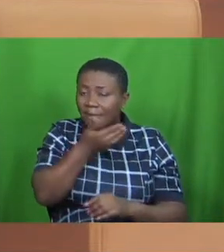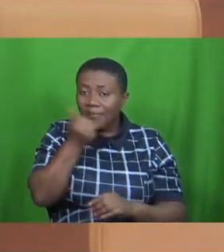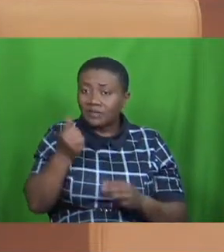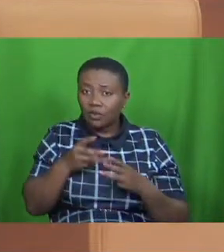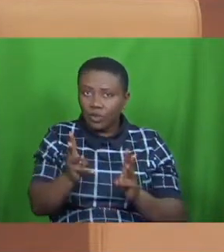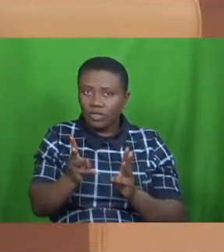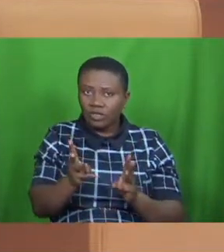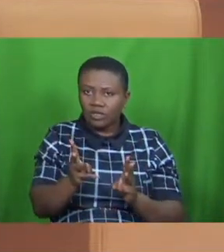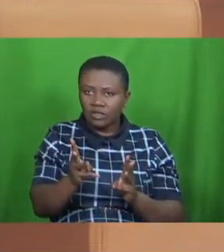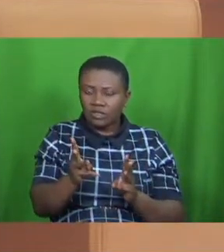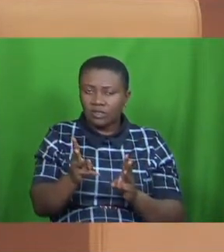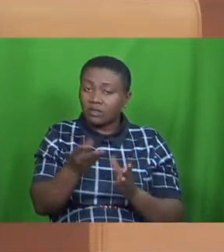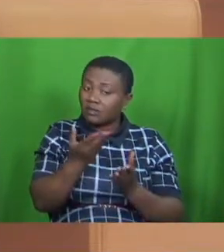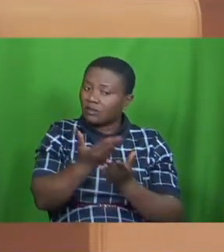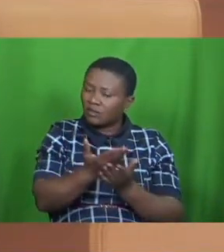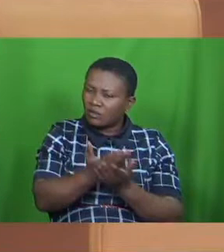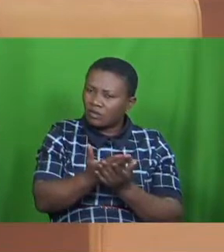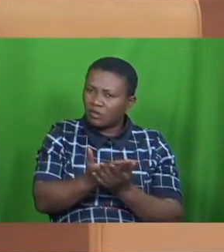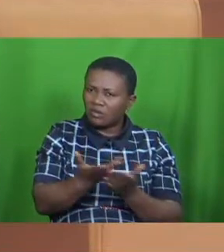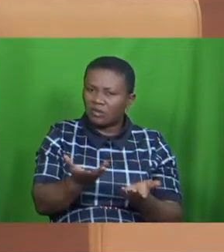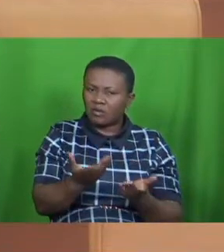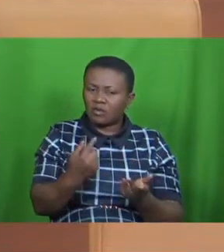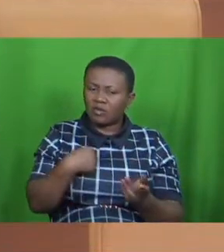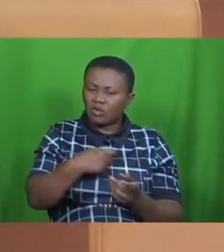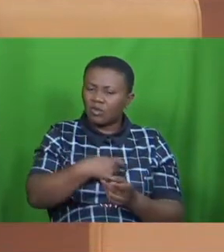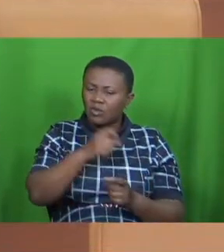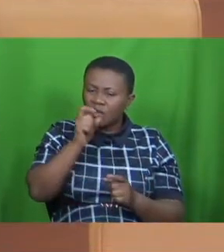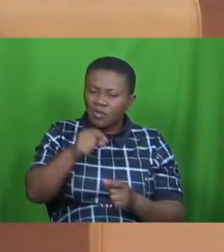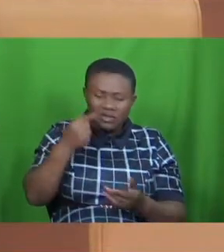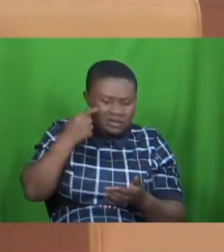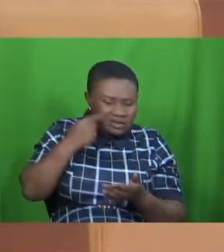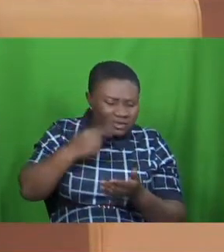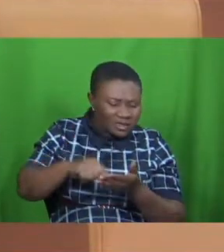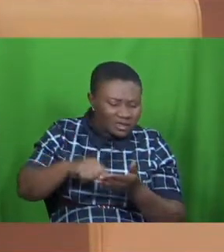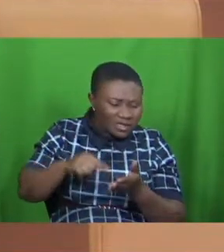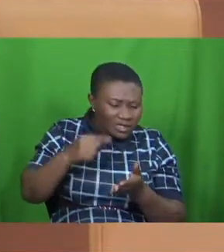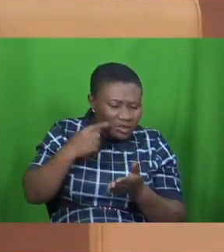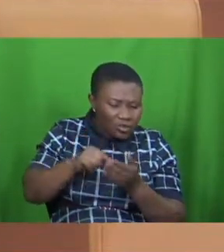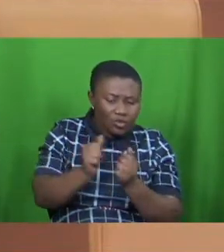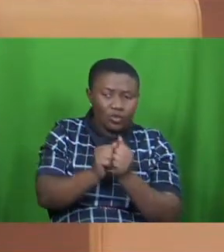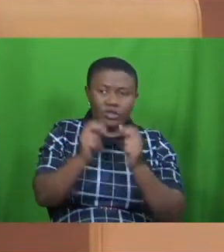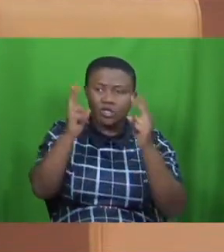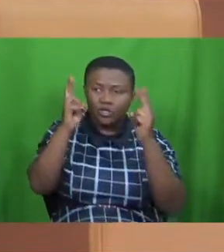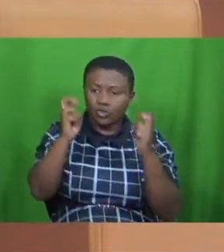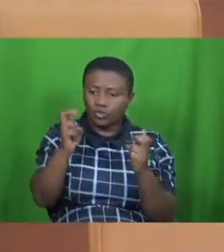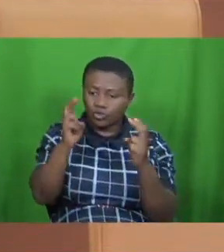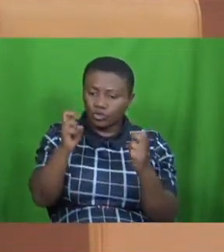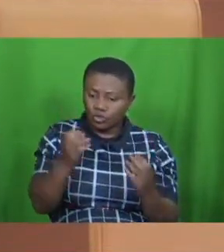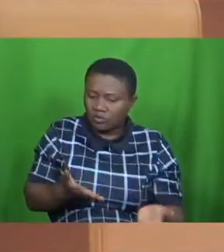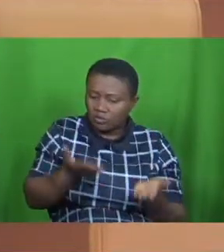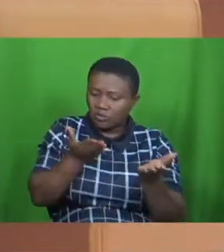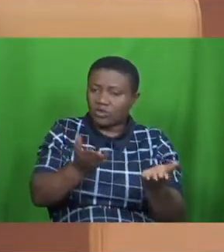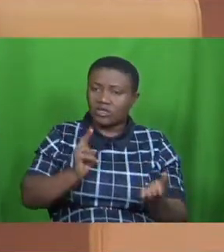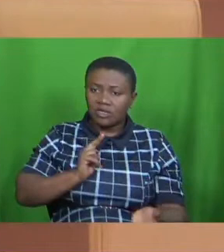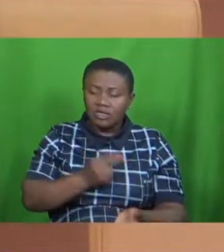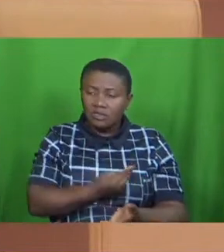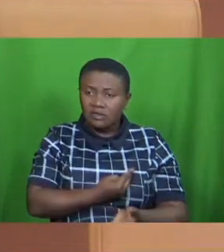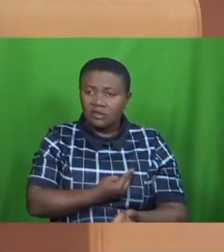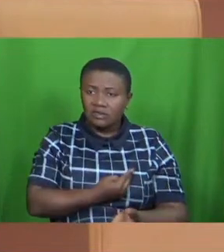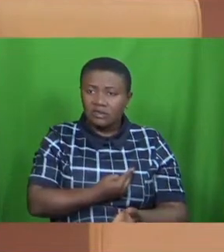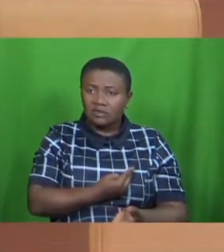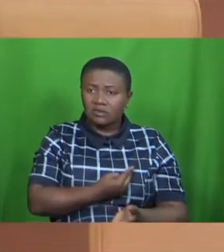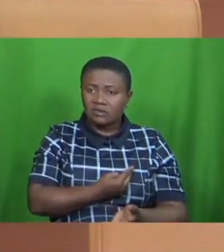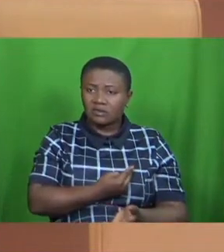cannot expect to be doing justice to the issues that come before us when we are not given ample time to look at